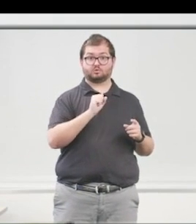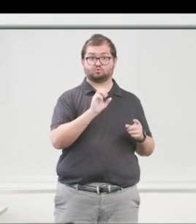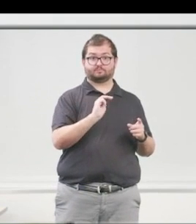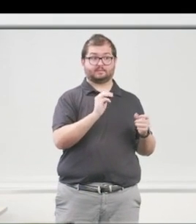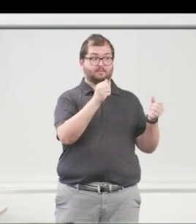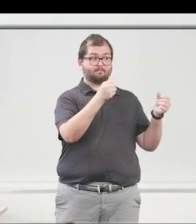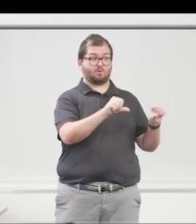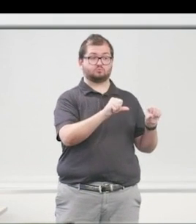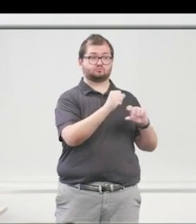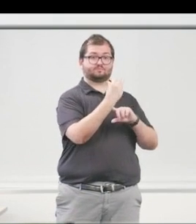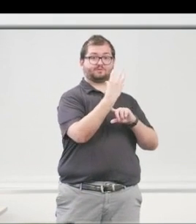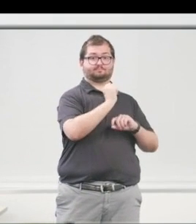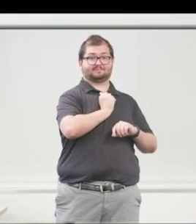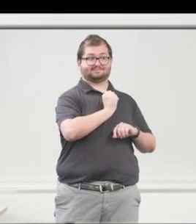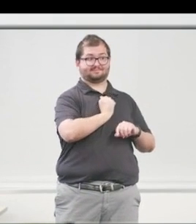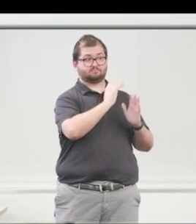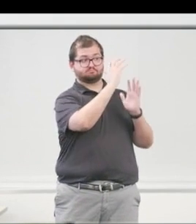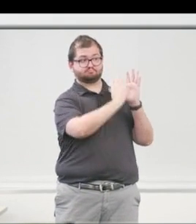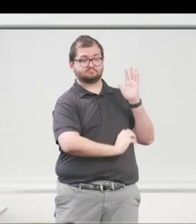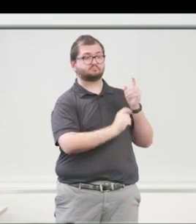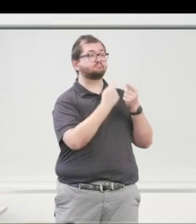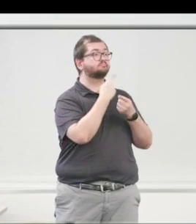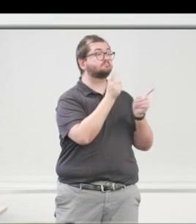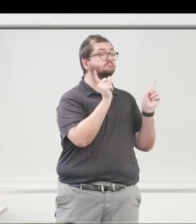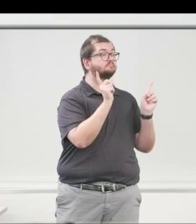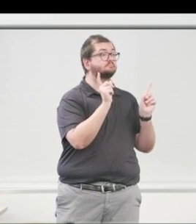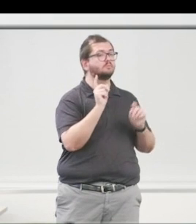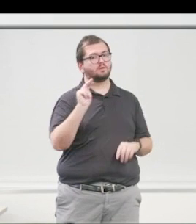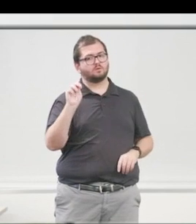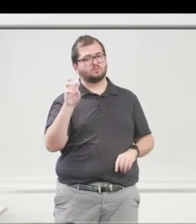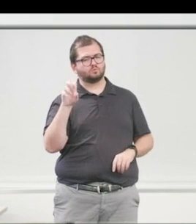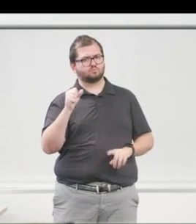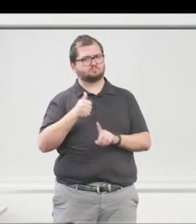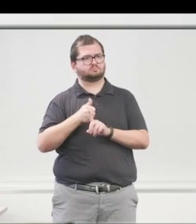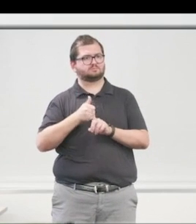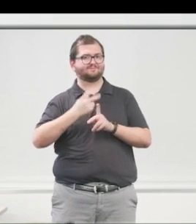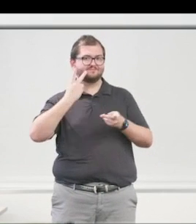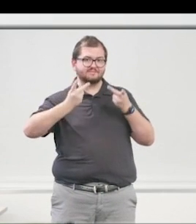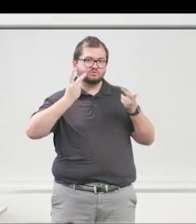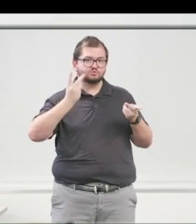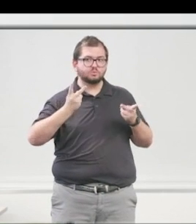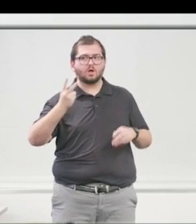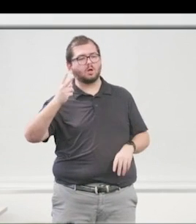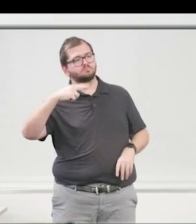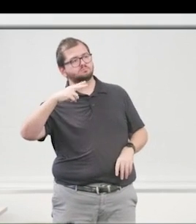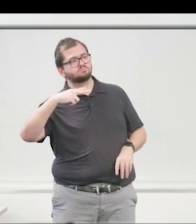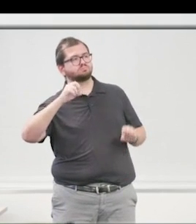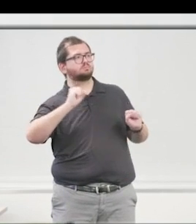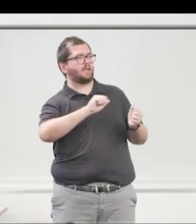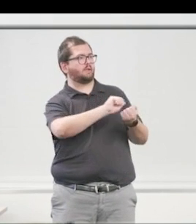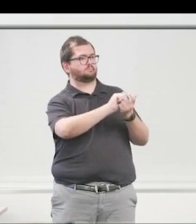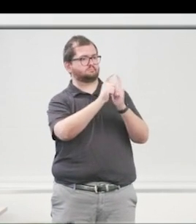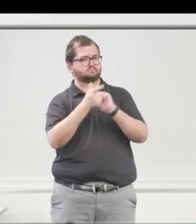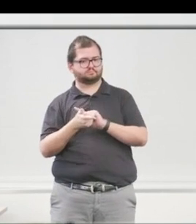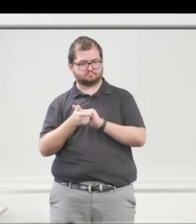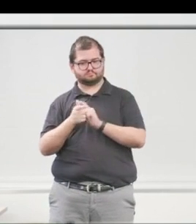channels and you have a statement that's a video. News is a visual medium. They will easily be able to translate that into what